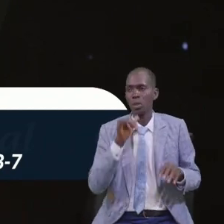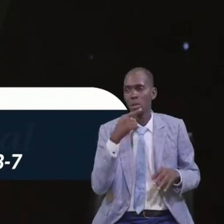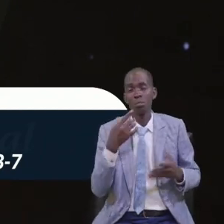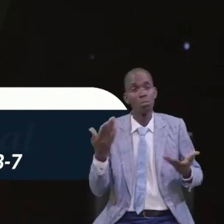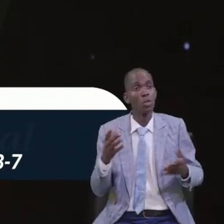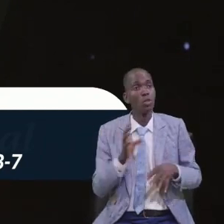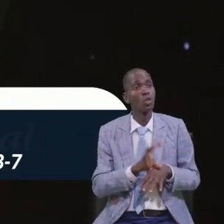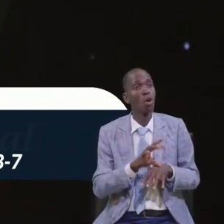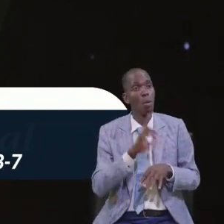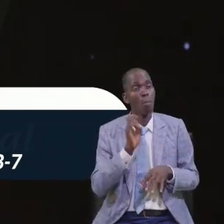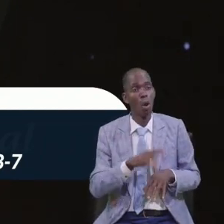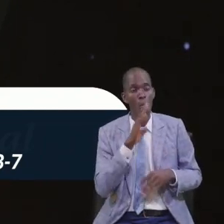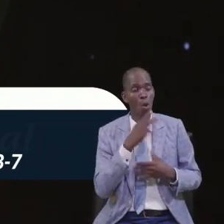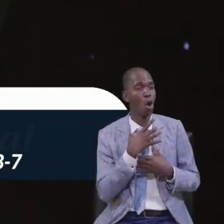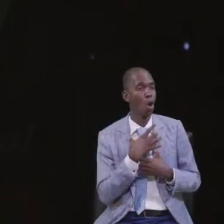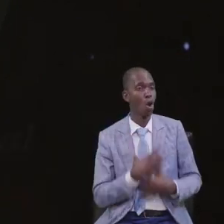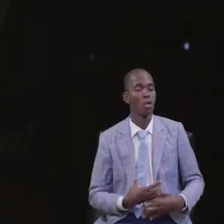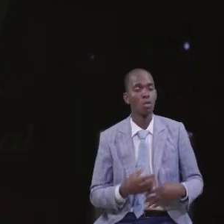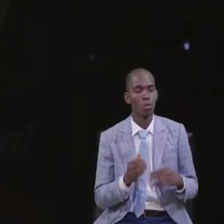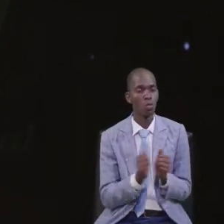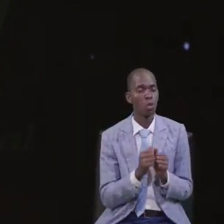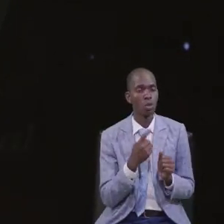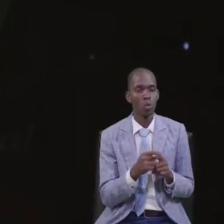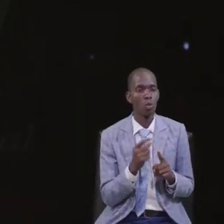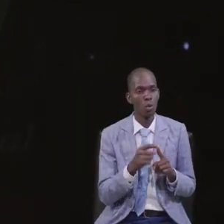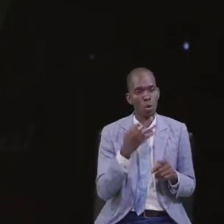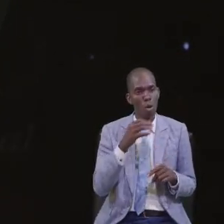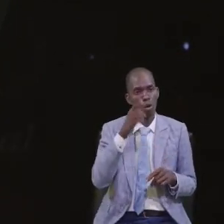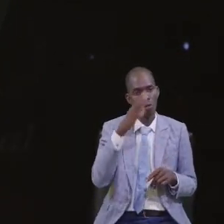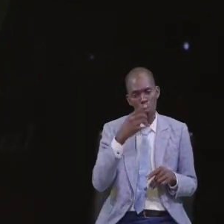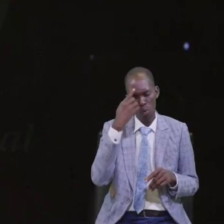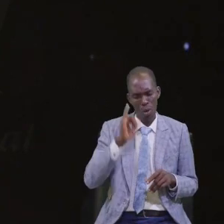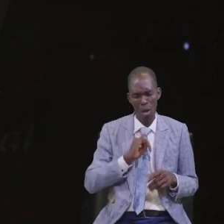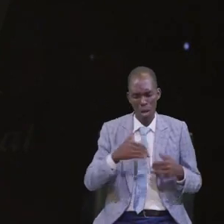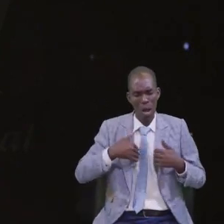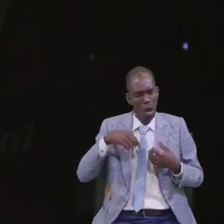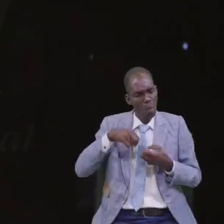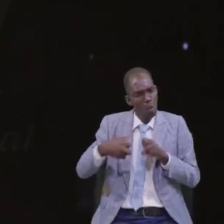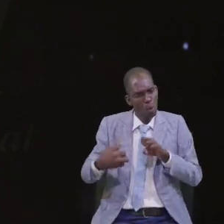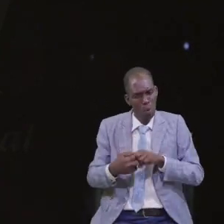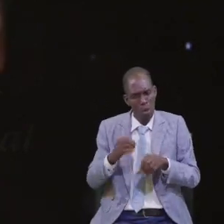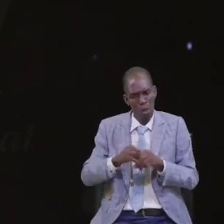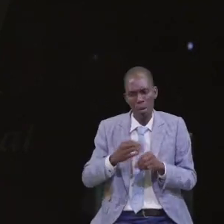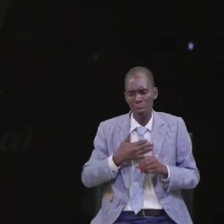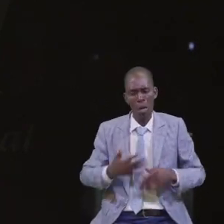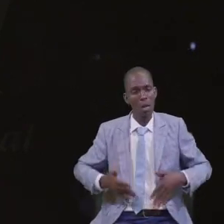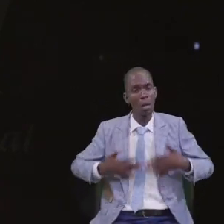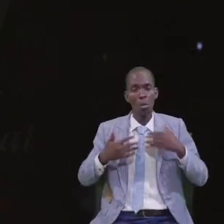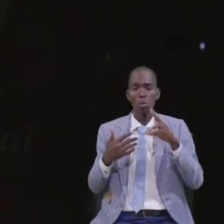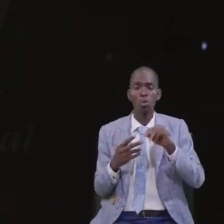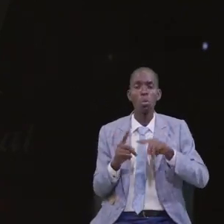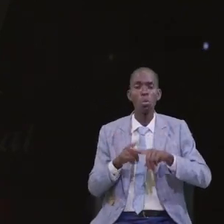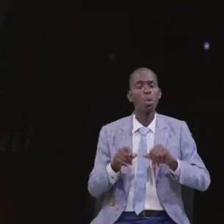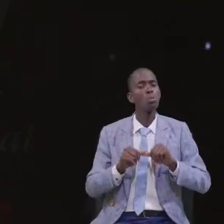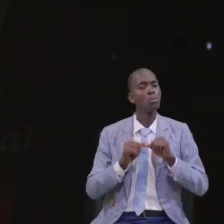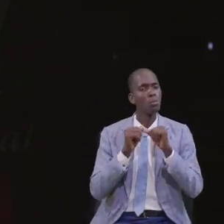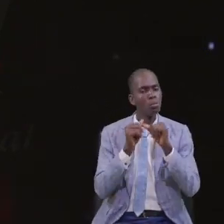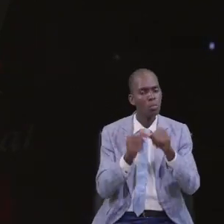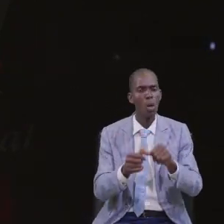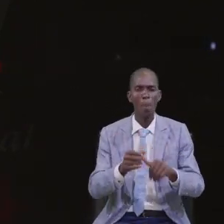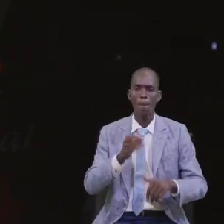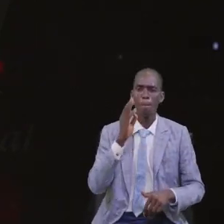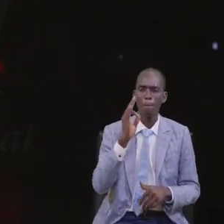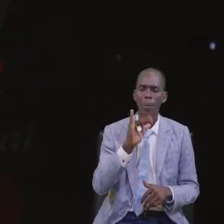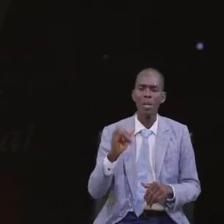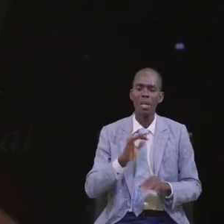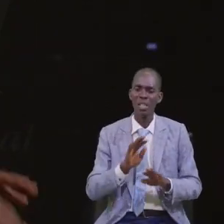of God, of the bread of life, because I have a pebble in my shoe pinching me. He goes on ministering and